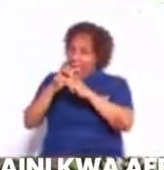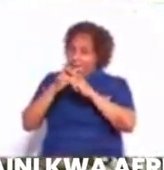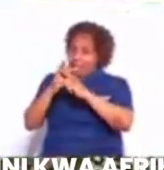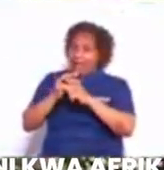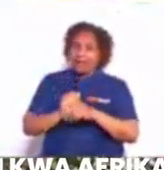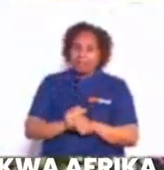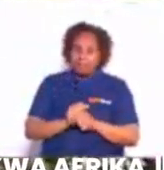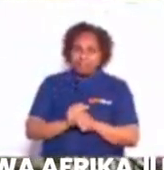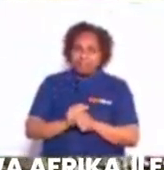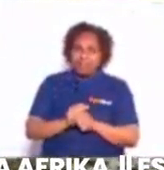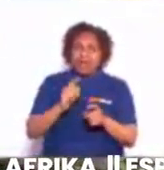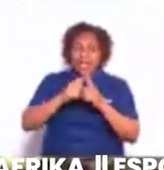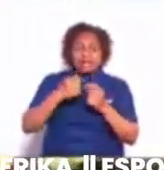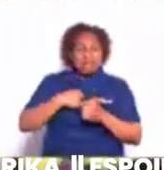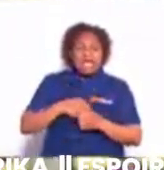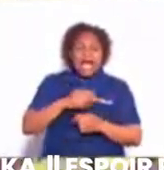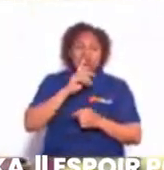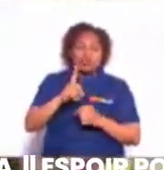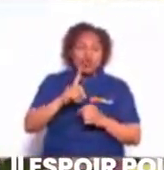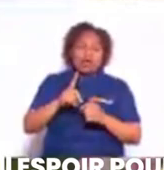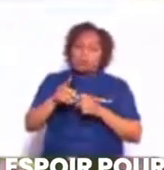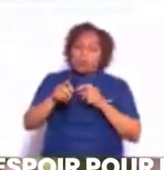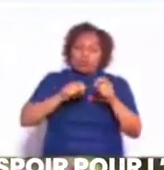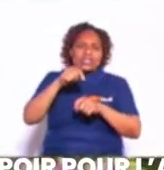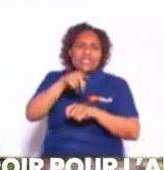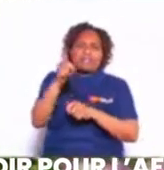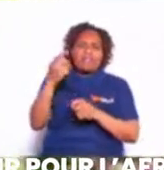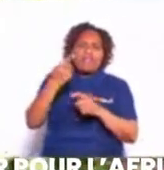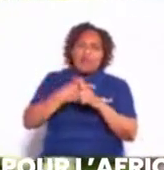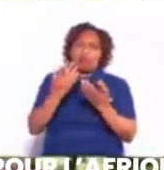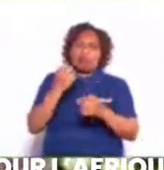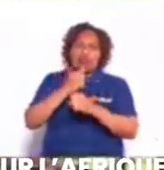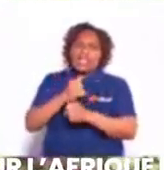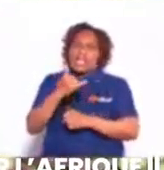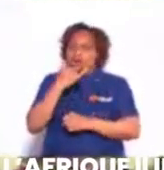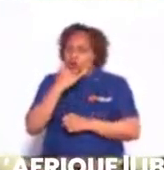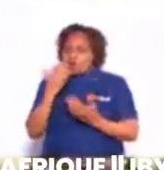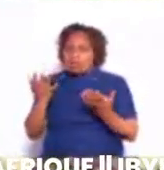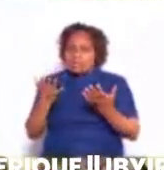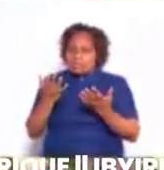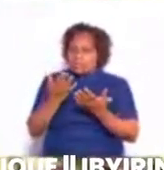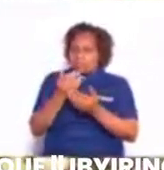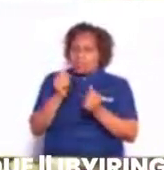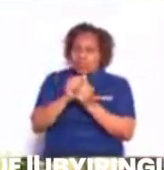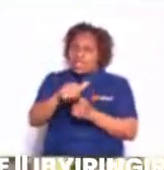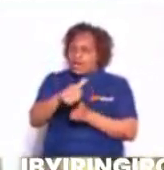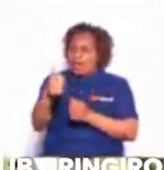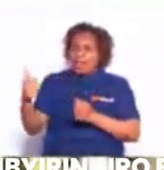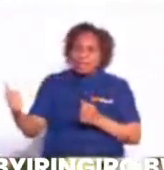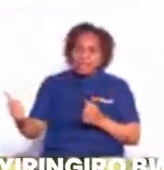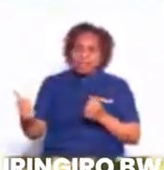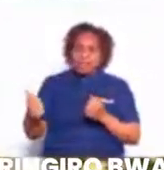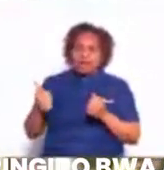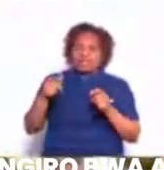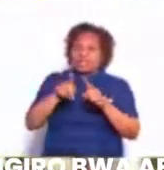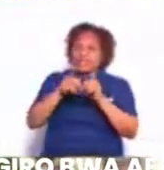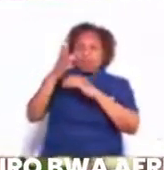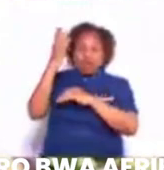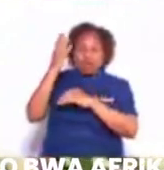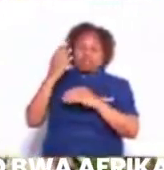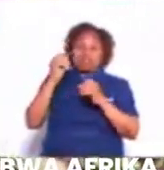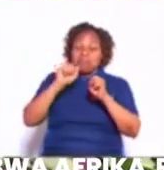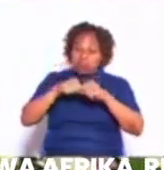I am sure that you cannot control yourself from offending, not offending everyone. You are not God. Even God offends some